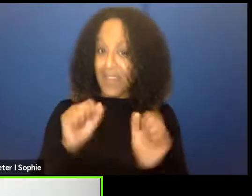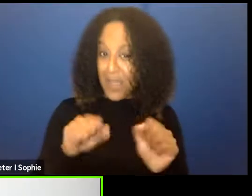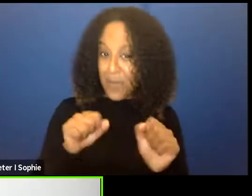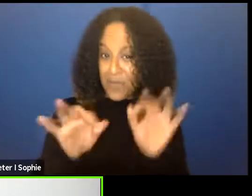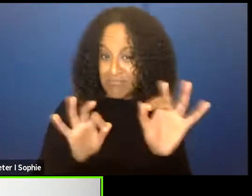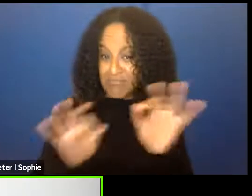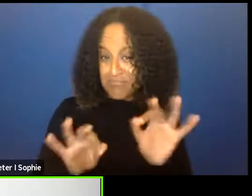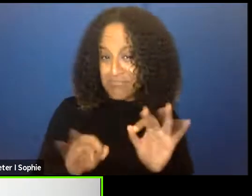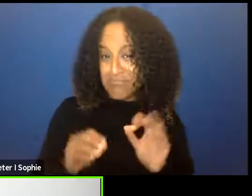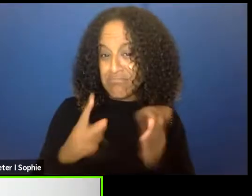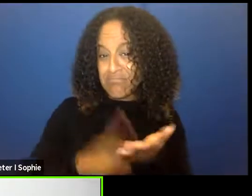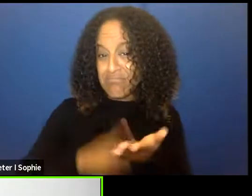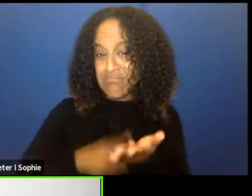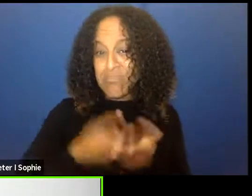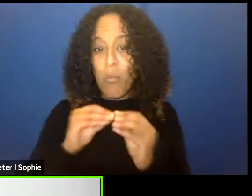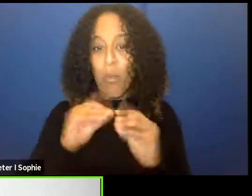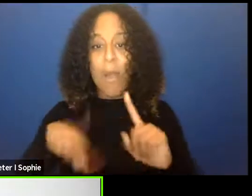trust and